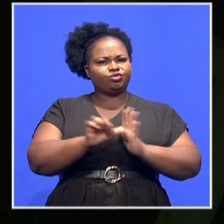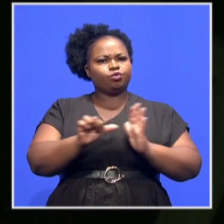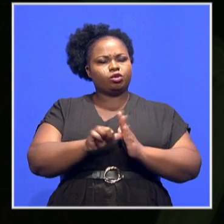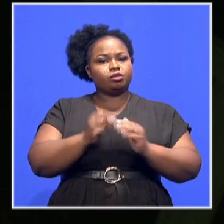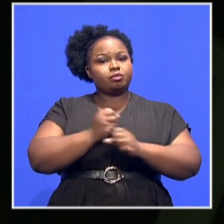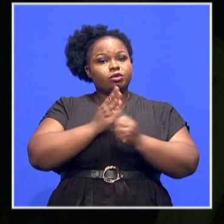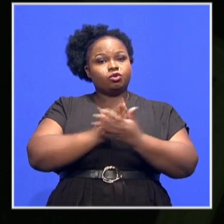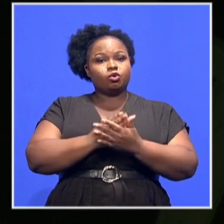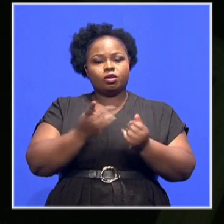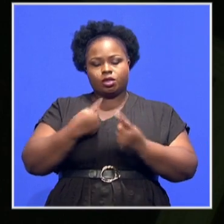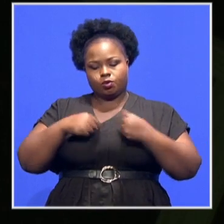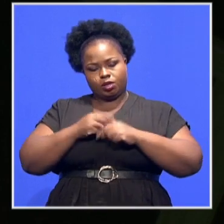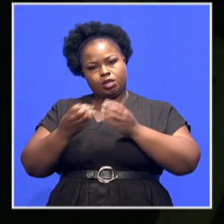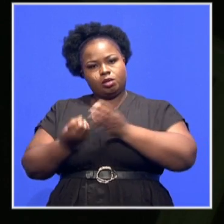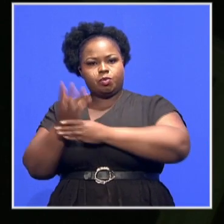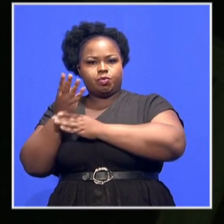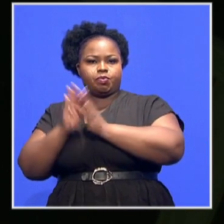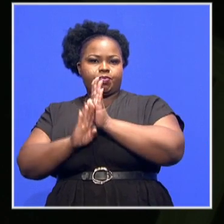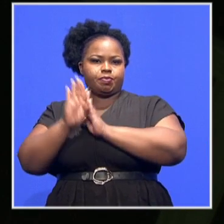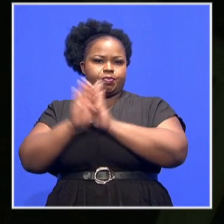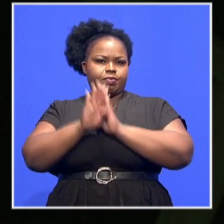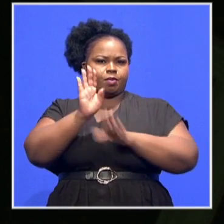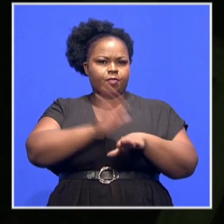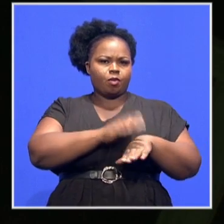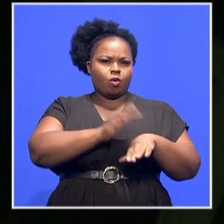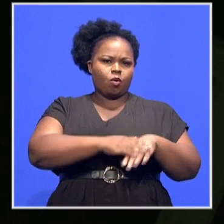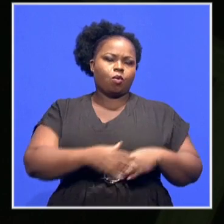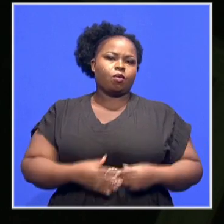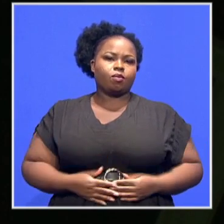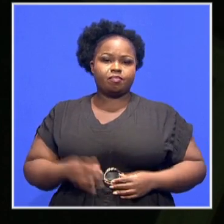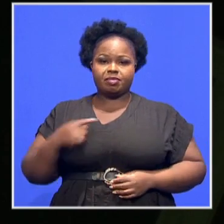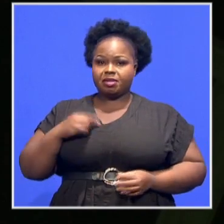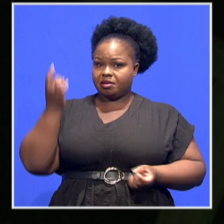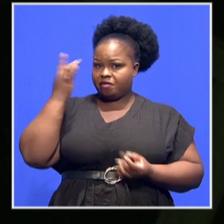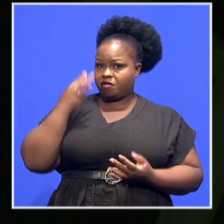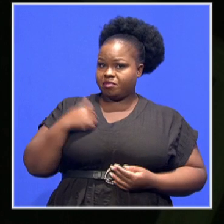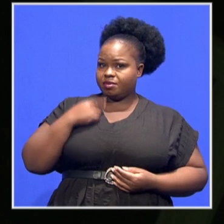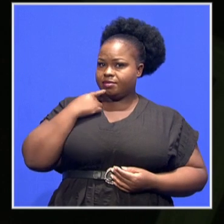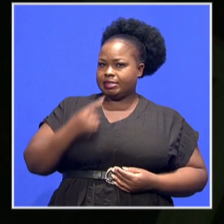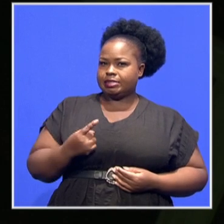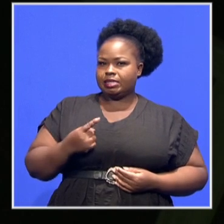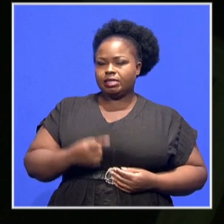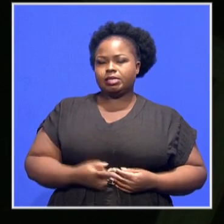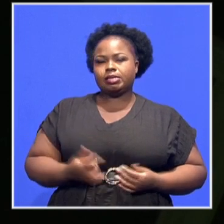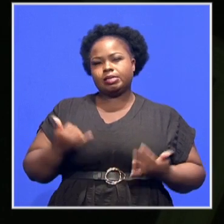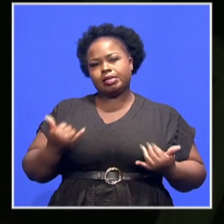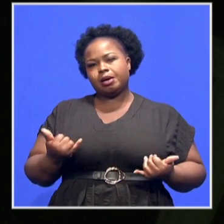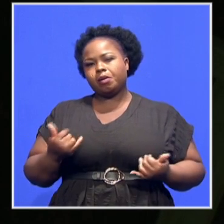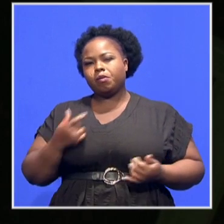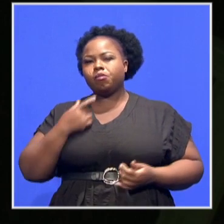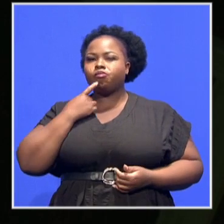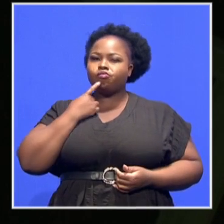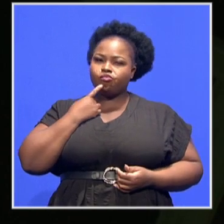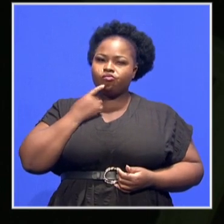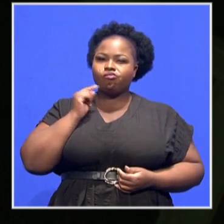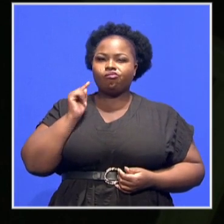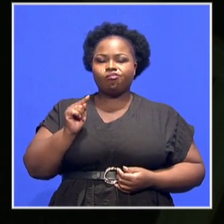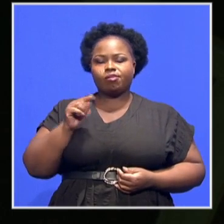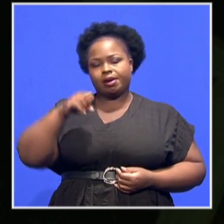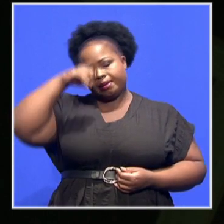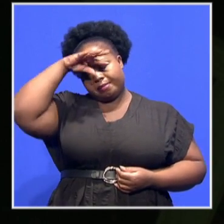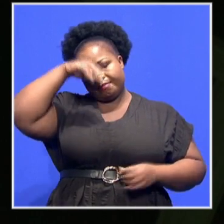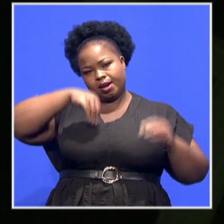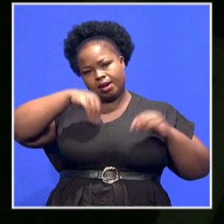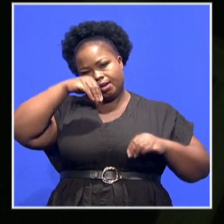the industry. And I'm informed that in putting this together, our mining